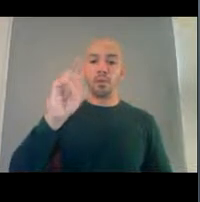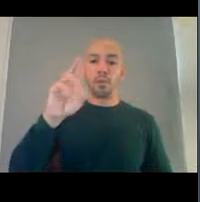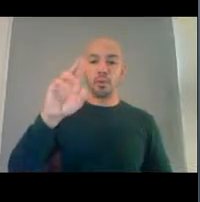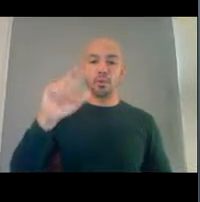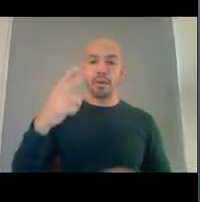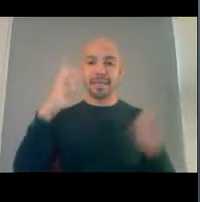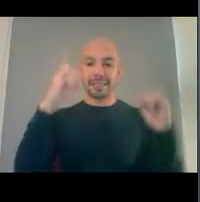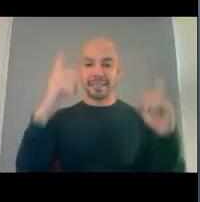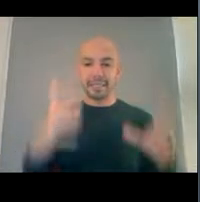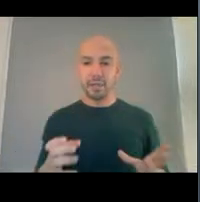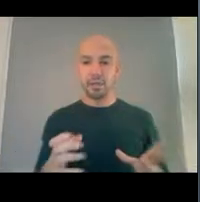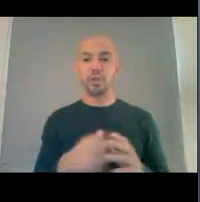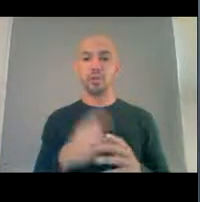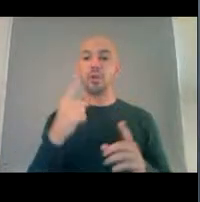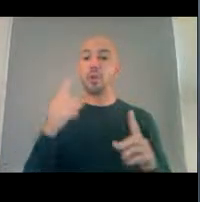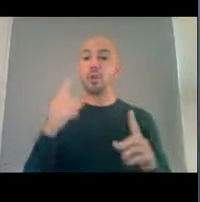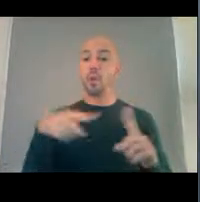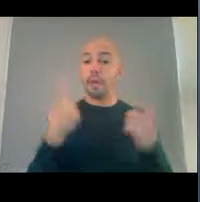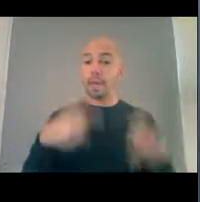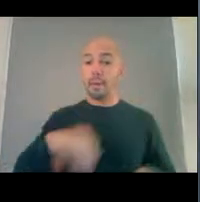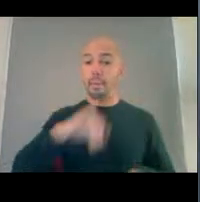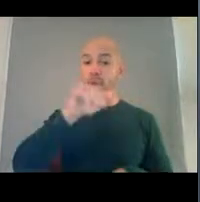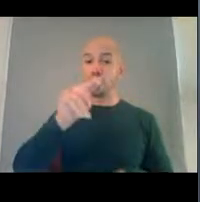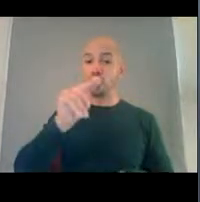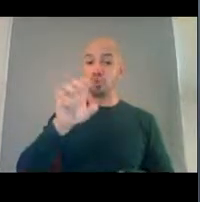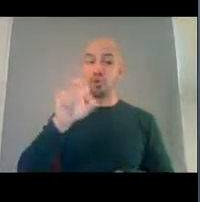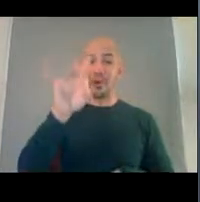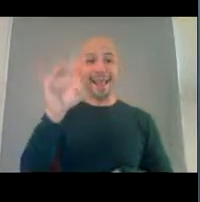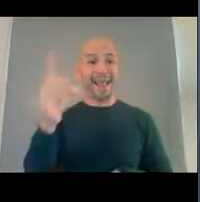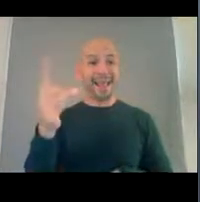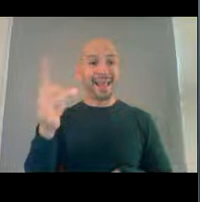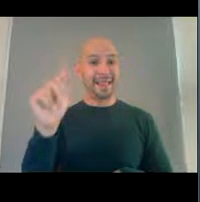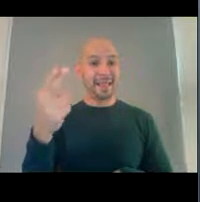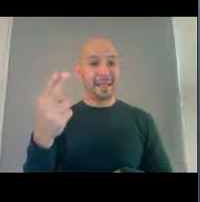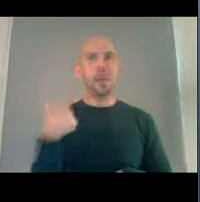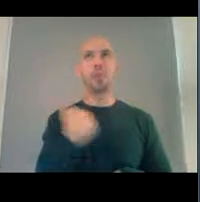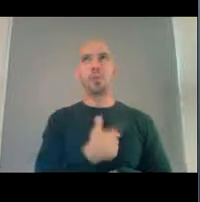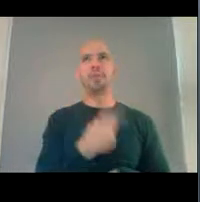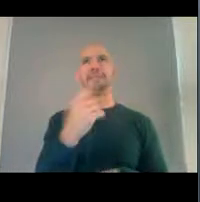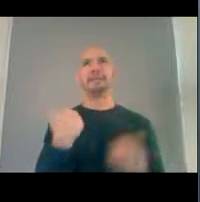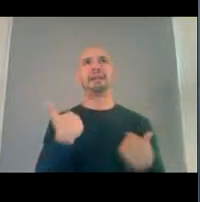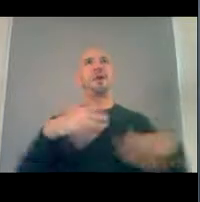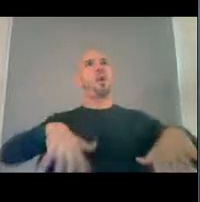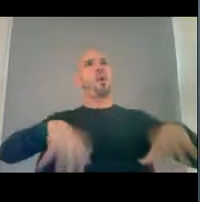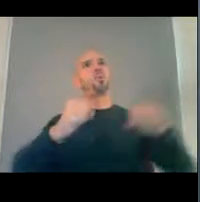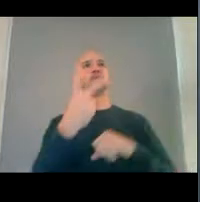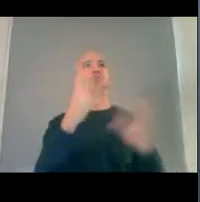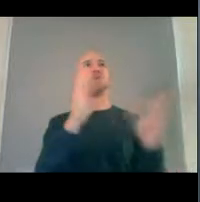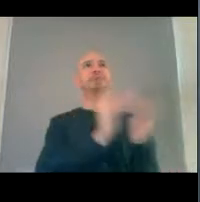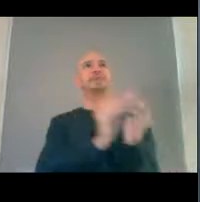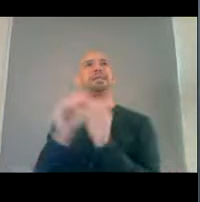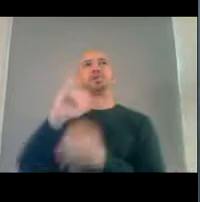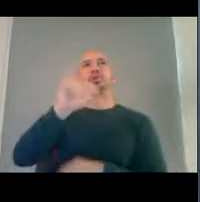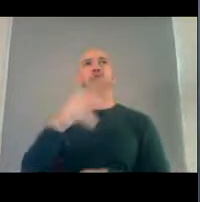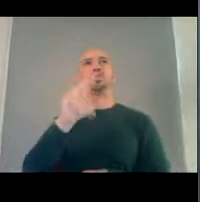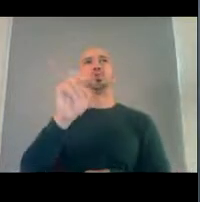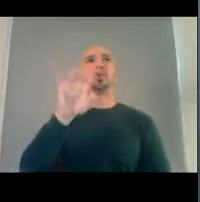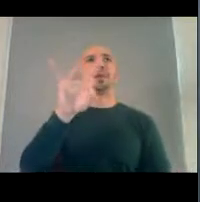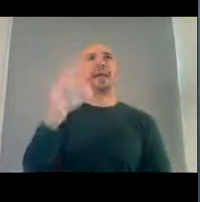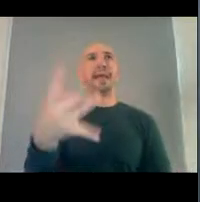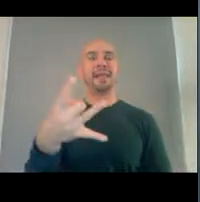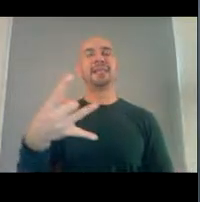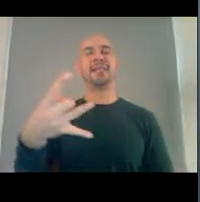steering committee meeting on june 8th so we did two sessions on june 8th with different communities that session was conducted in partnership